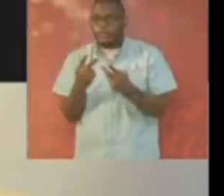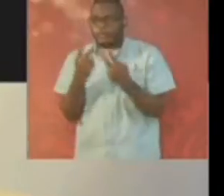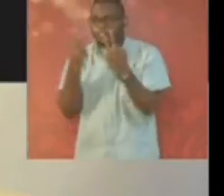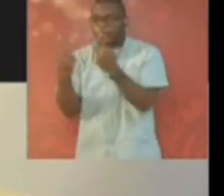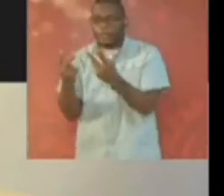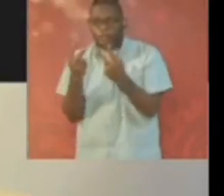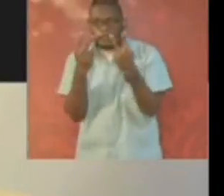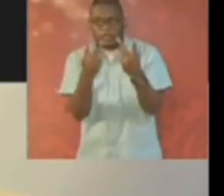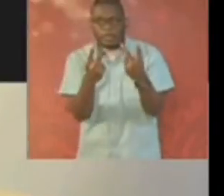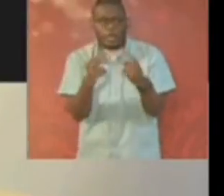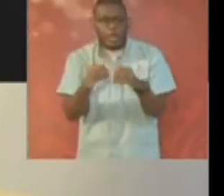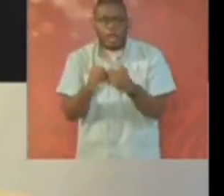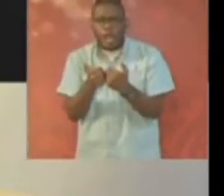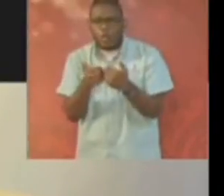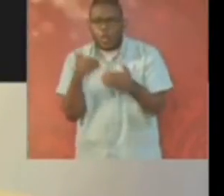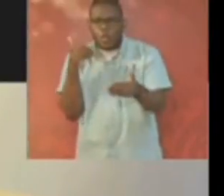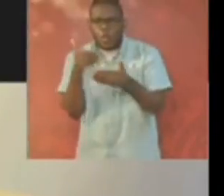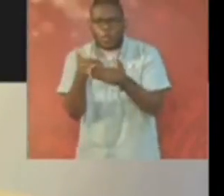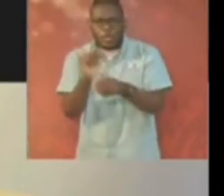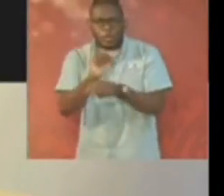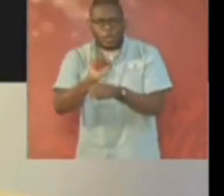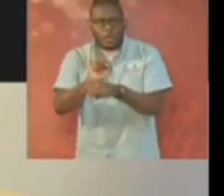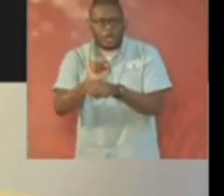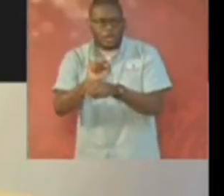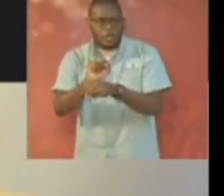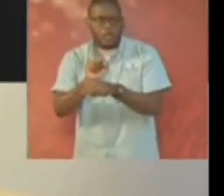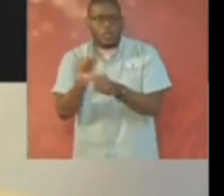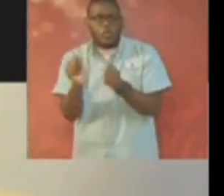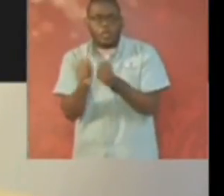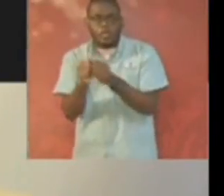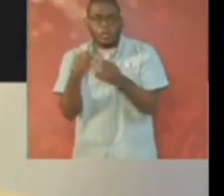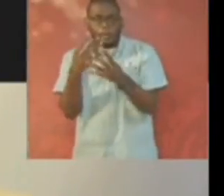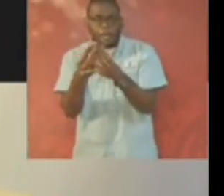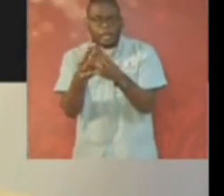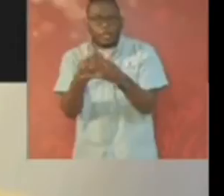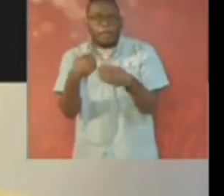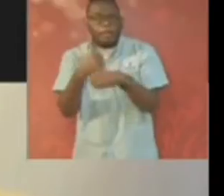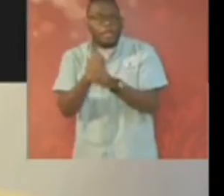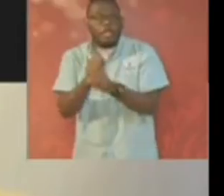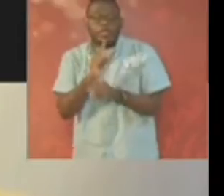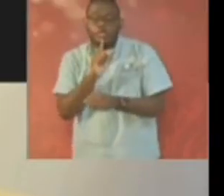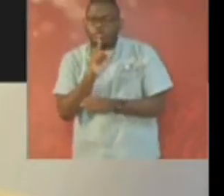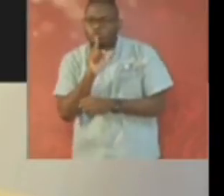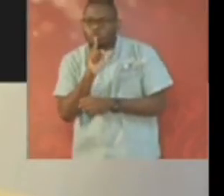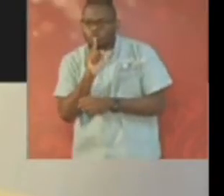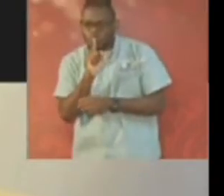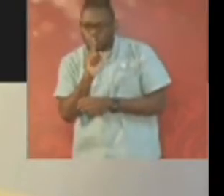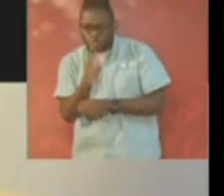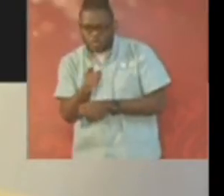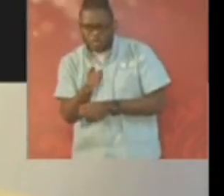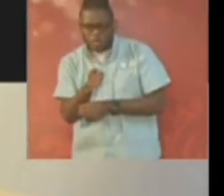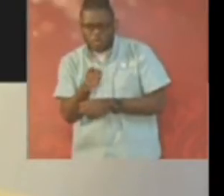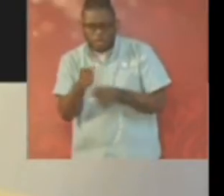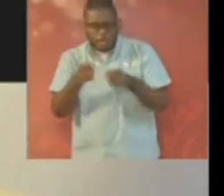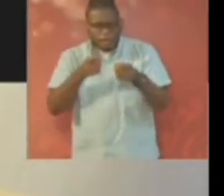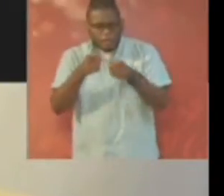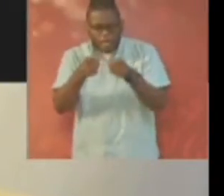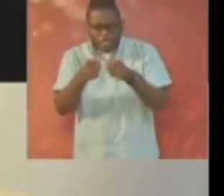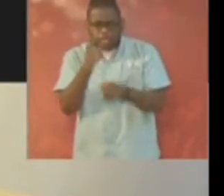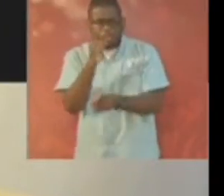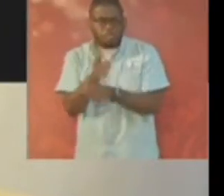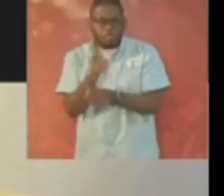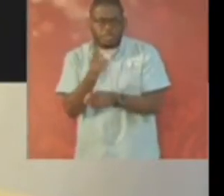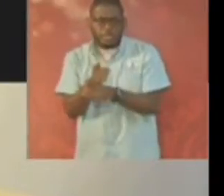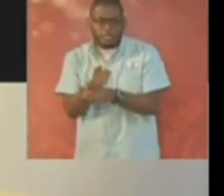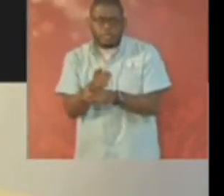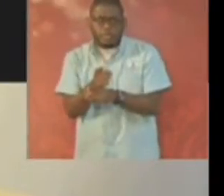working with these agencies to ensure that this situation is in fact under control? As the Ministry of Health said, it